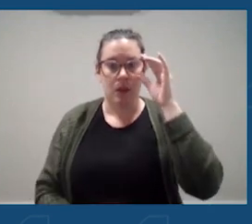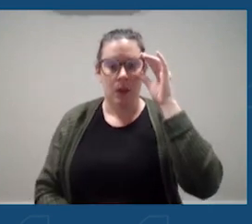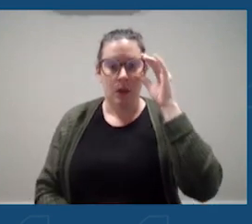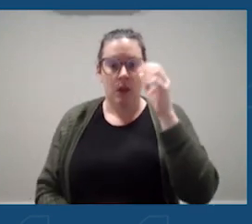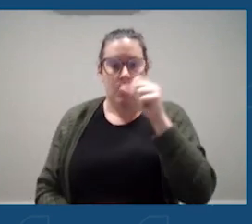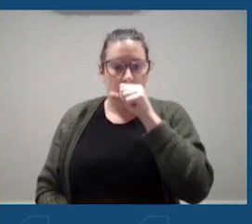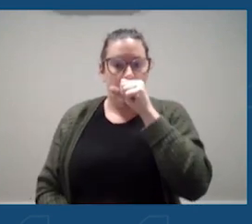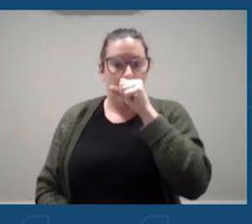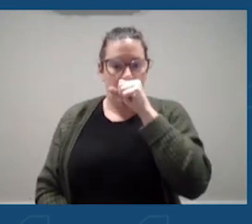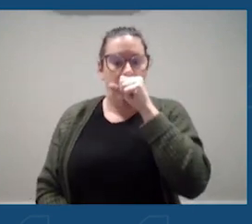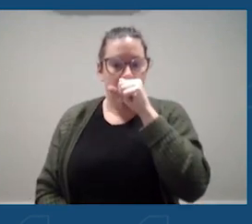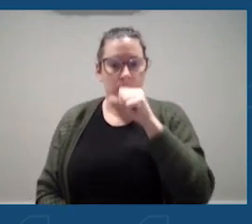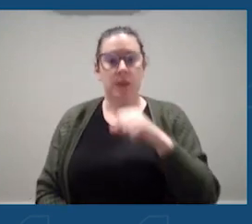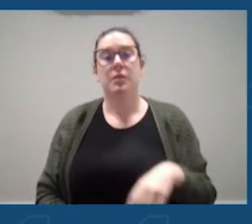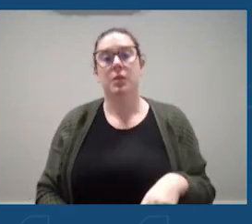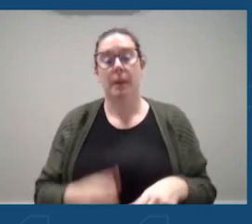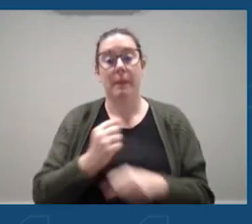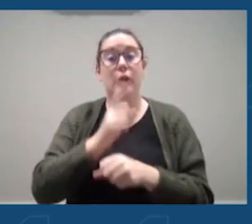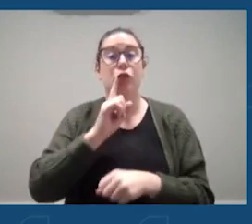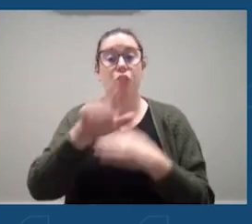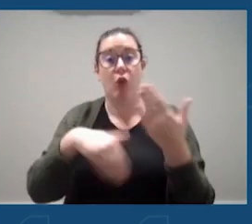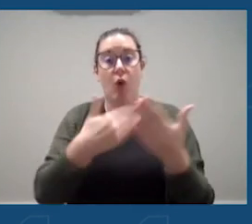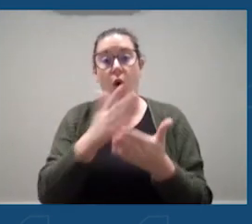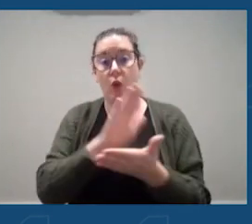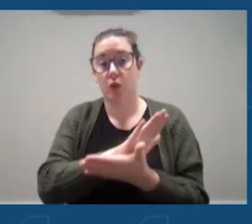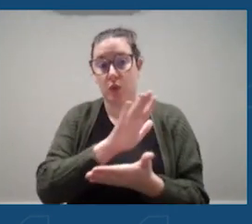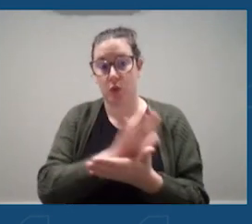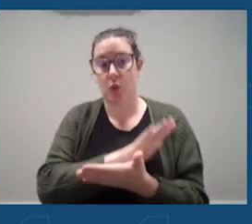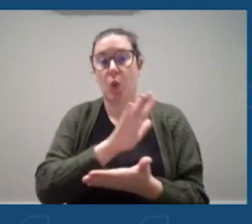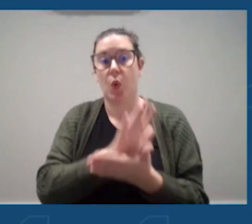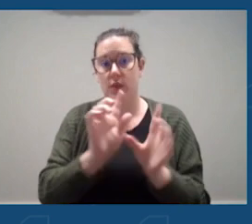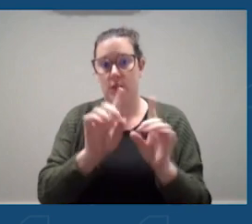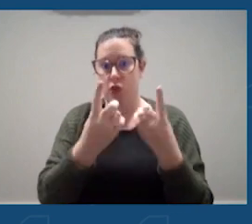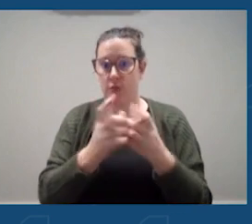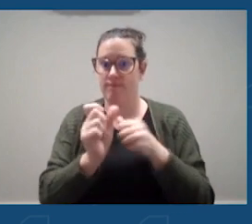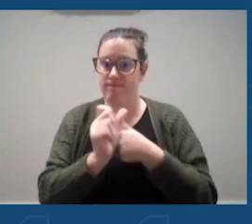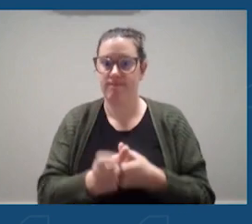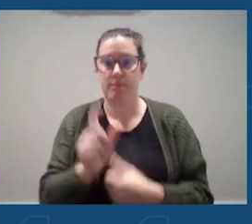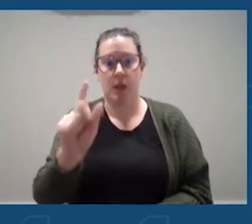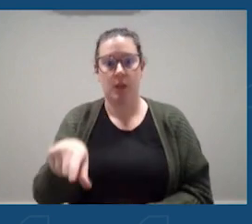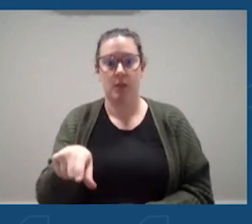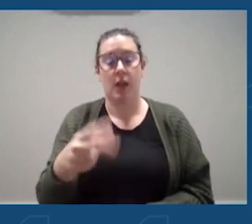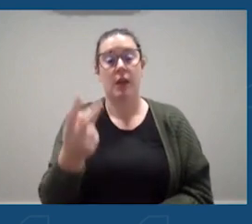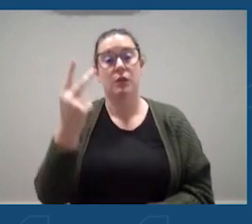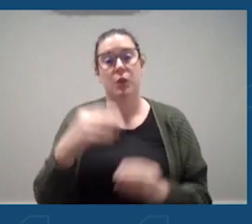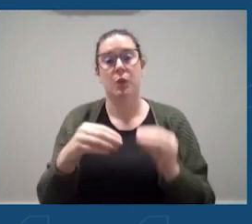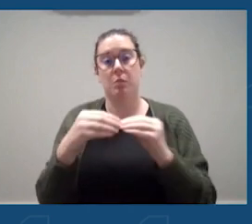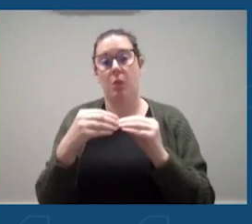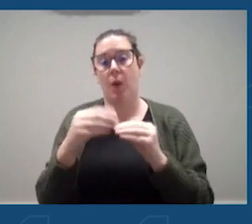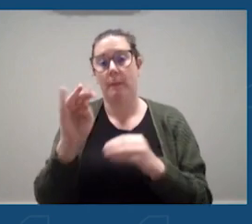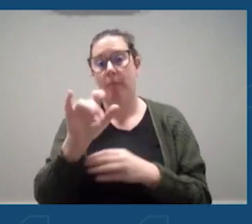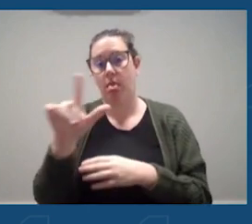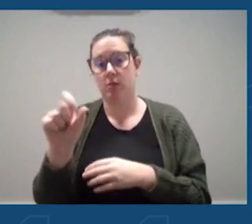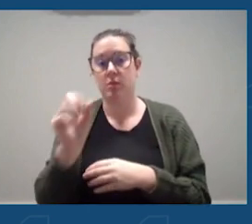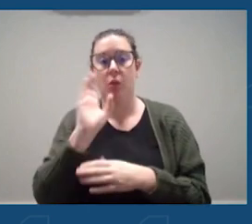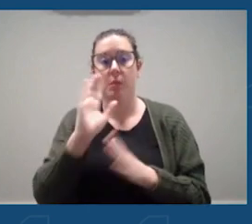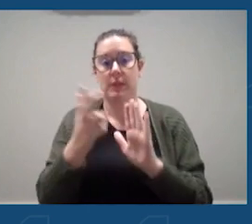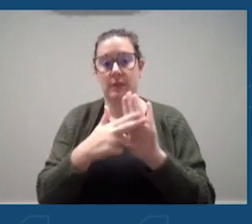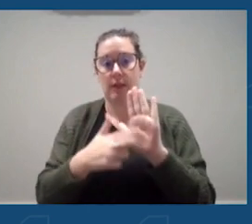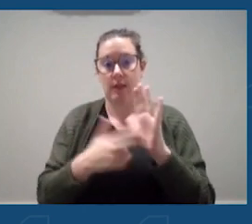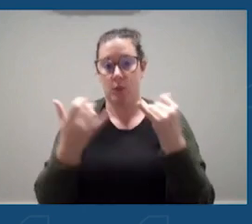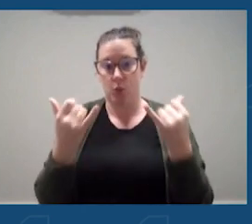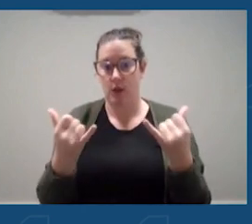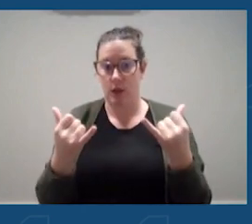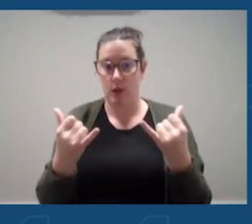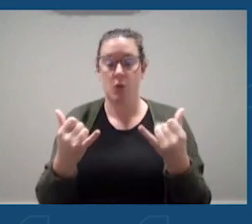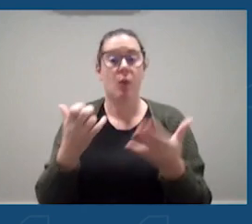We'll make sure all the school districts are compliant. Also, I have 2 more bills I'll be signing today to help us never